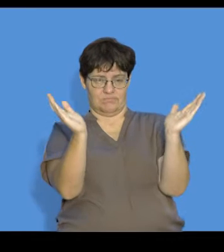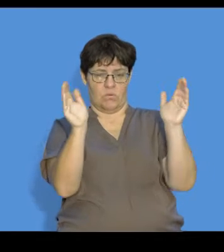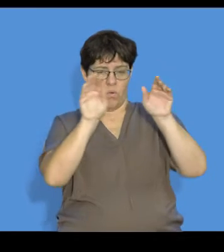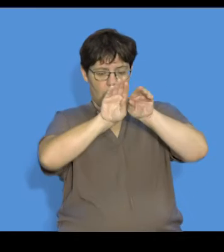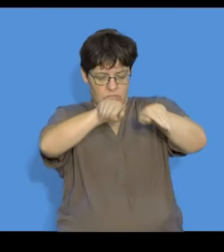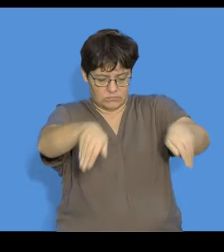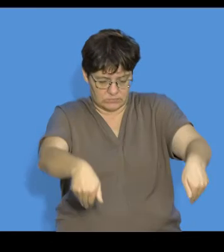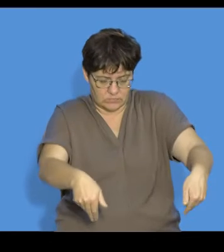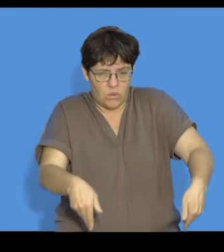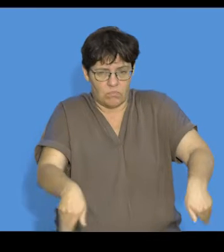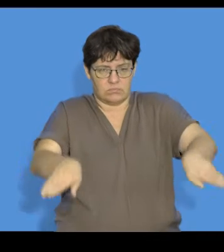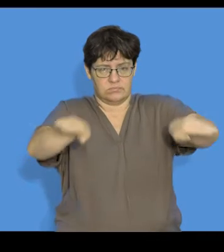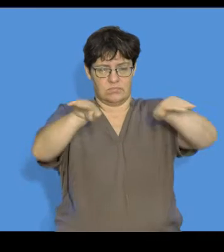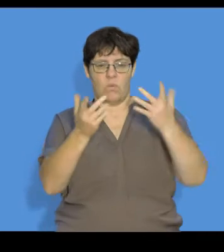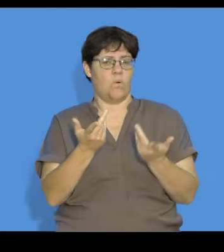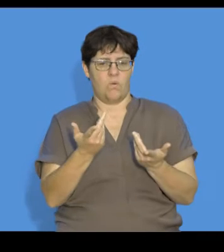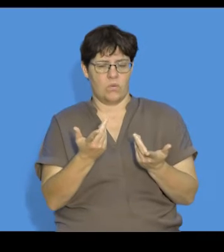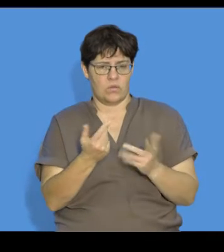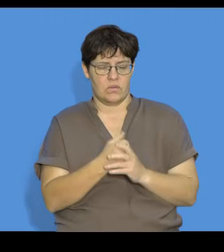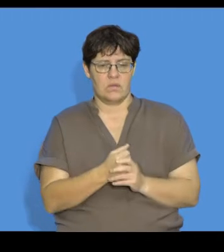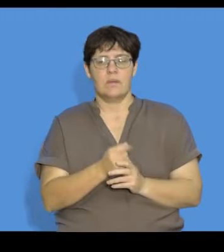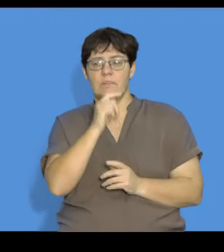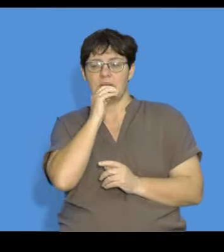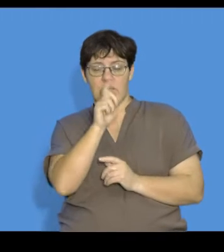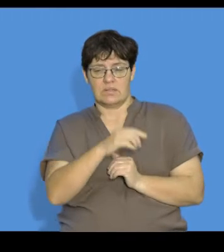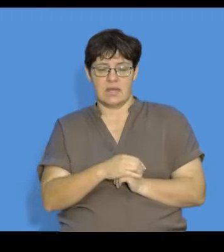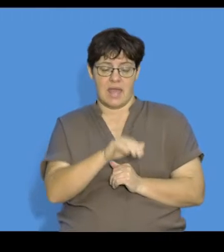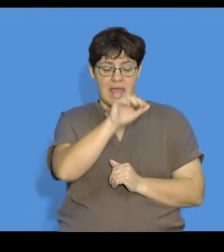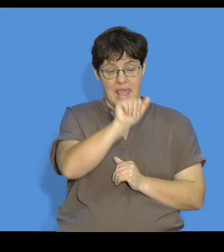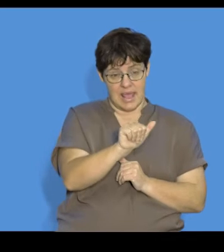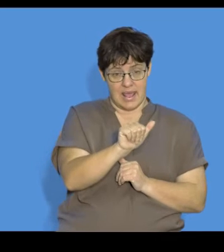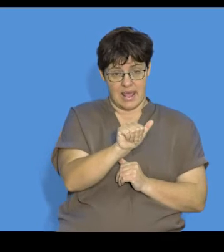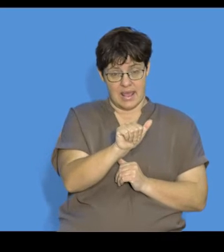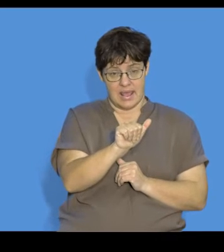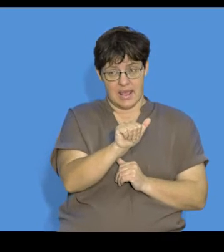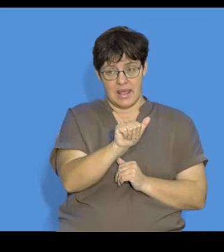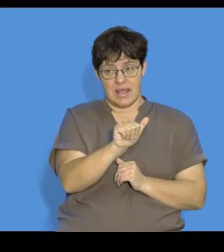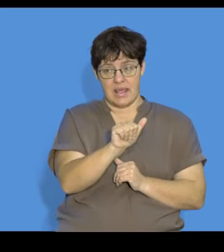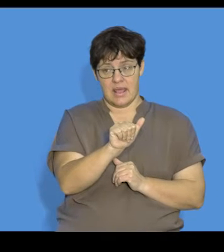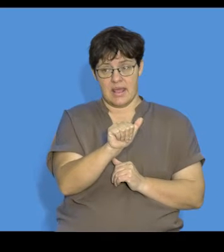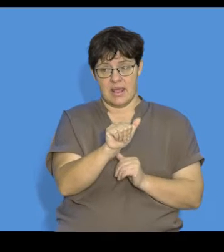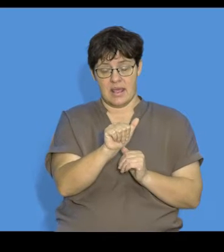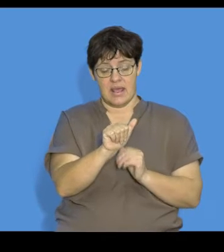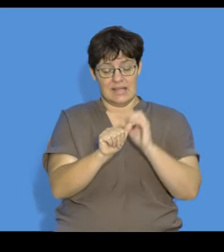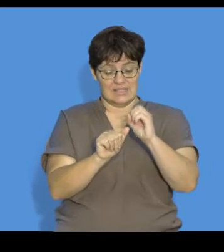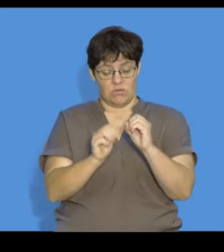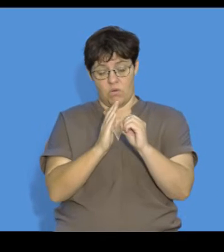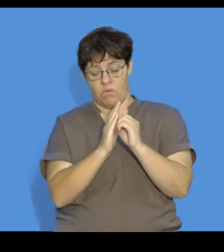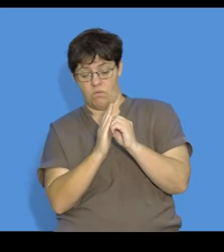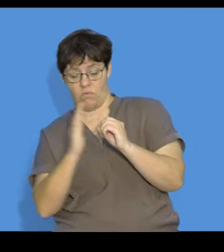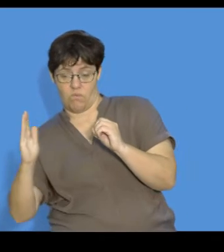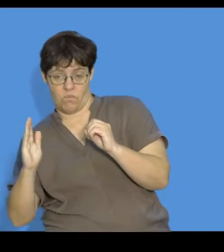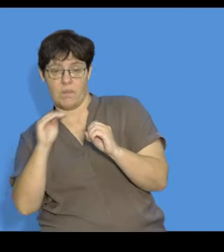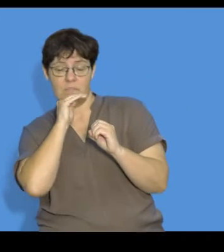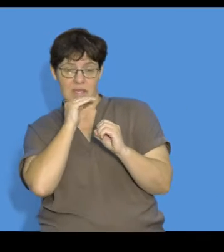y-axis. In actuality, it means that if my a is greater than 0, meaning it's